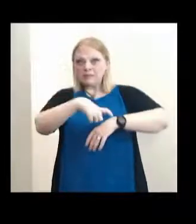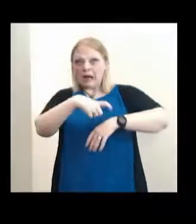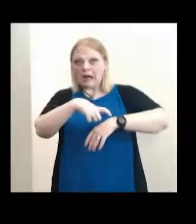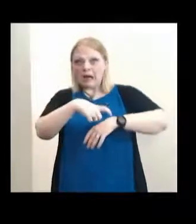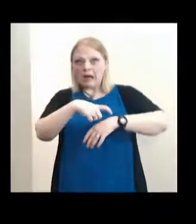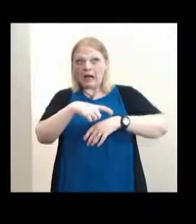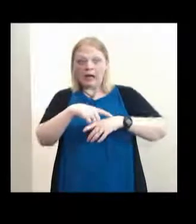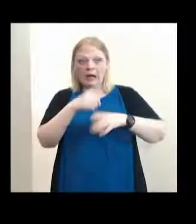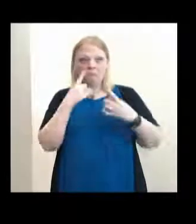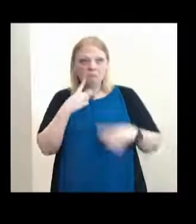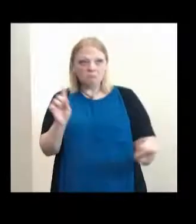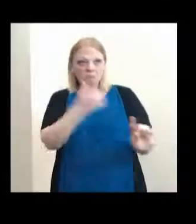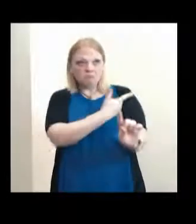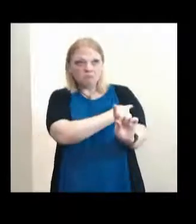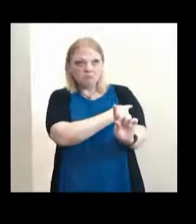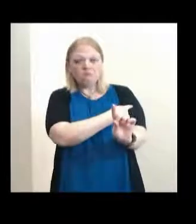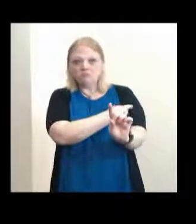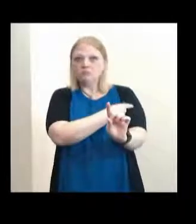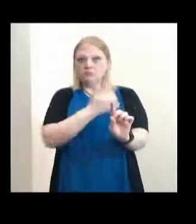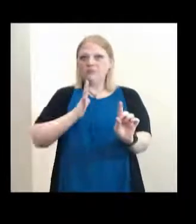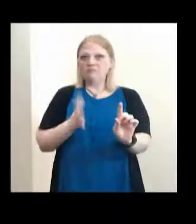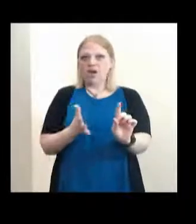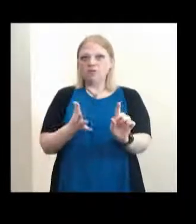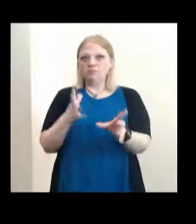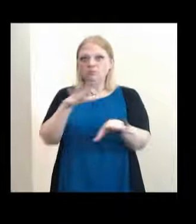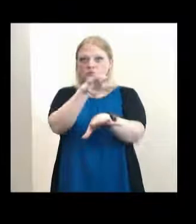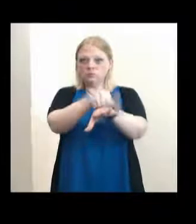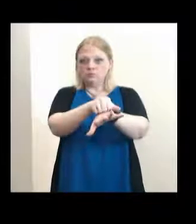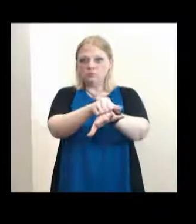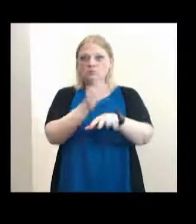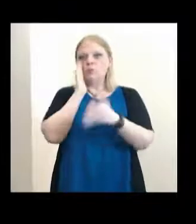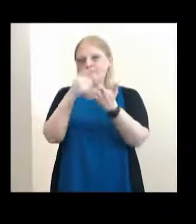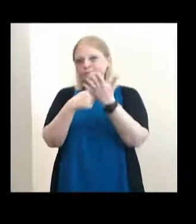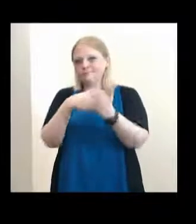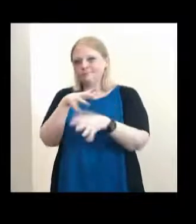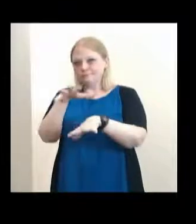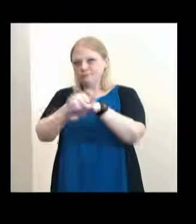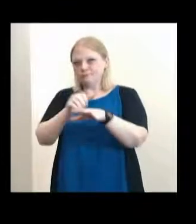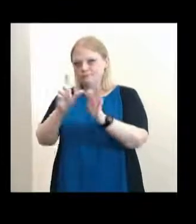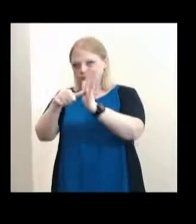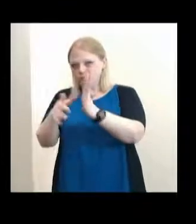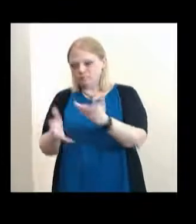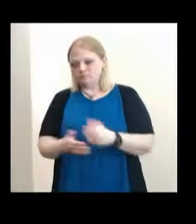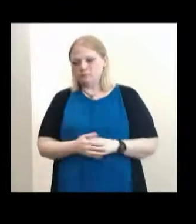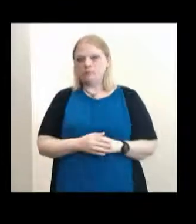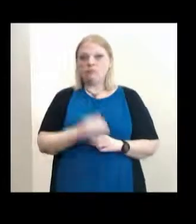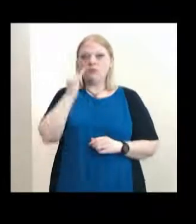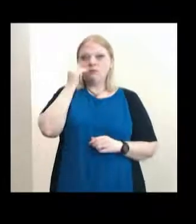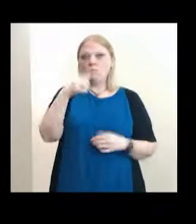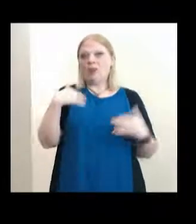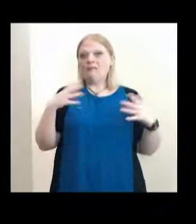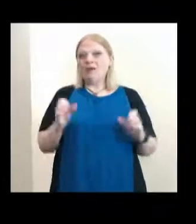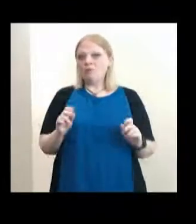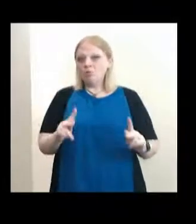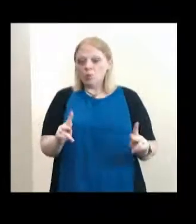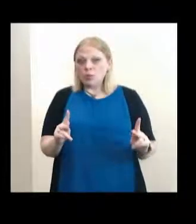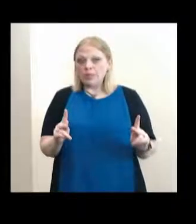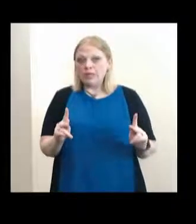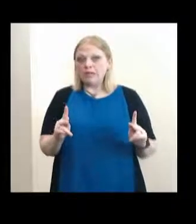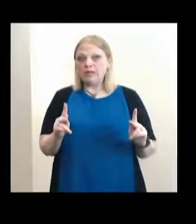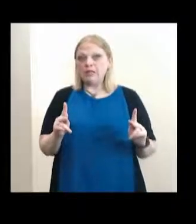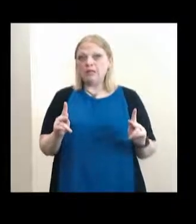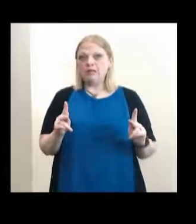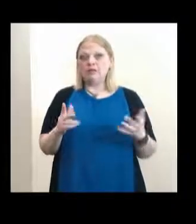can be vaccinated, try to get an appointment. We'll talk a lot more about vaccination appointments coming up. If you have an opportunity and you